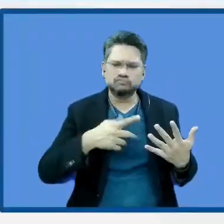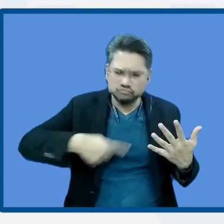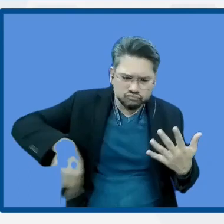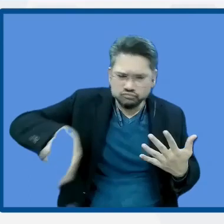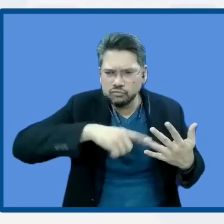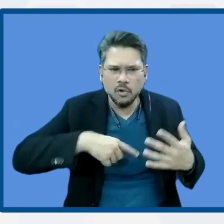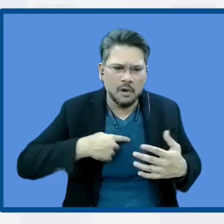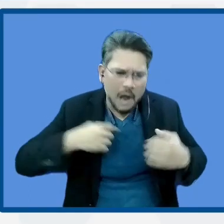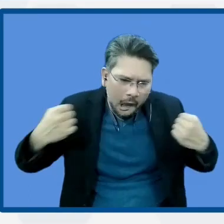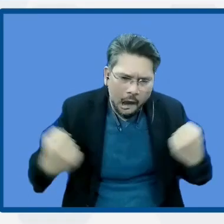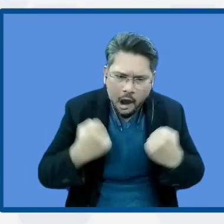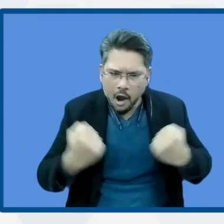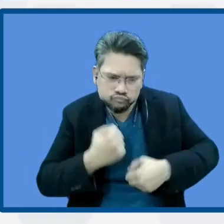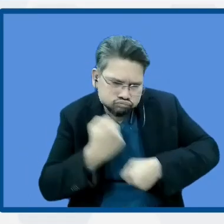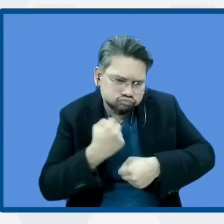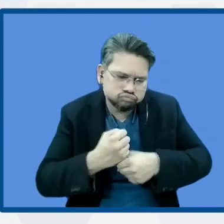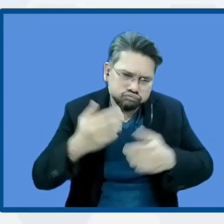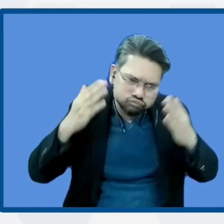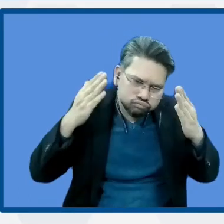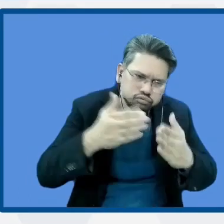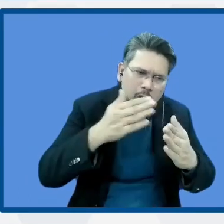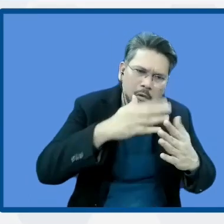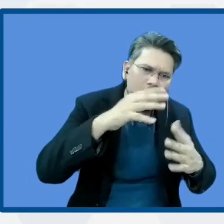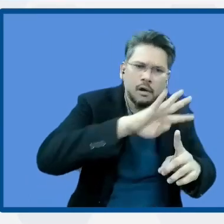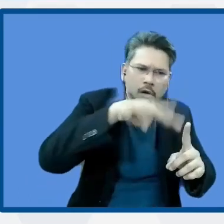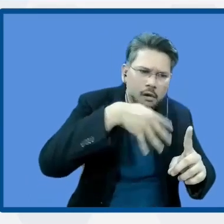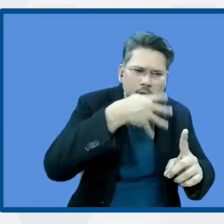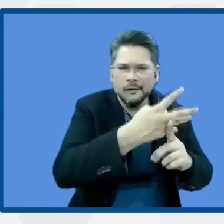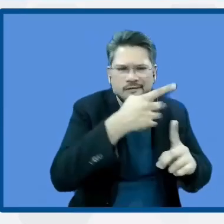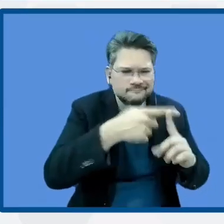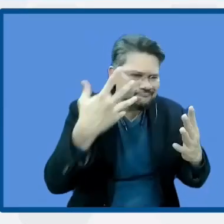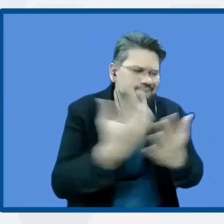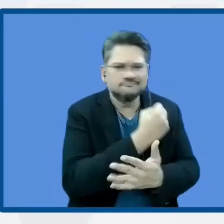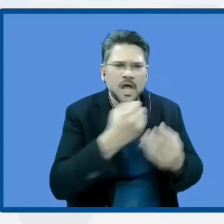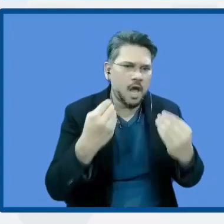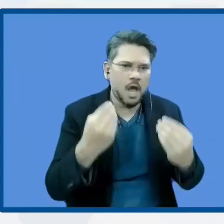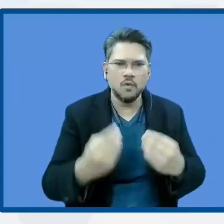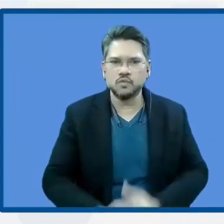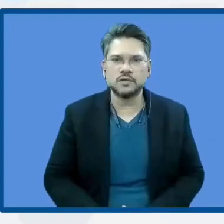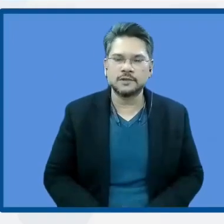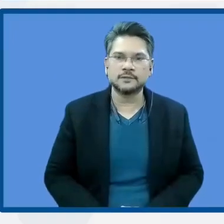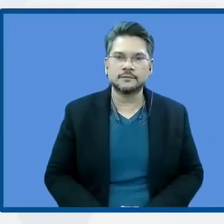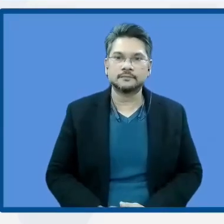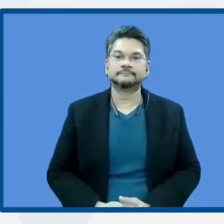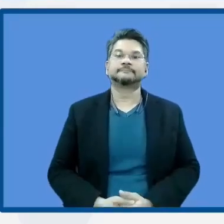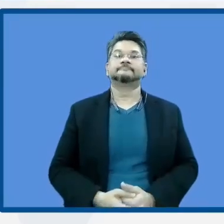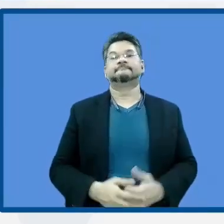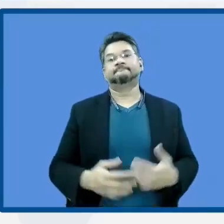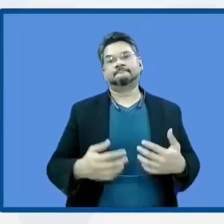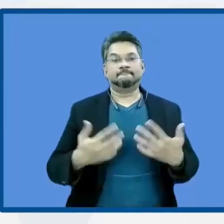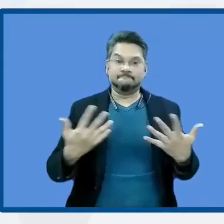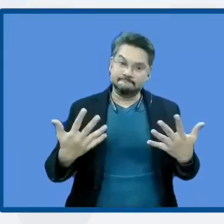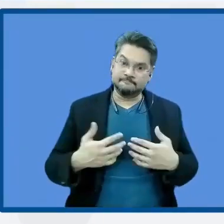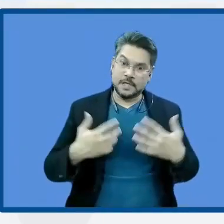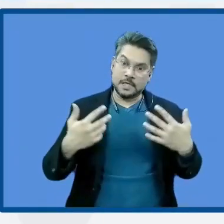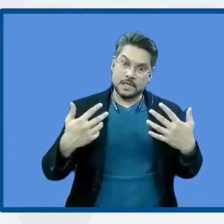reinforce sustainable development and resilience? Well, it's been 8 years. Yes, 8